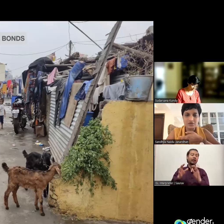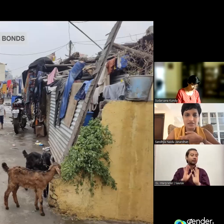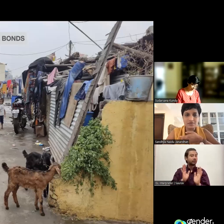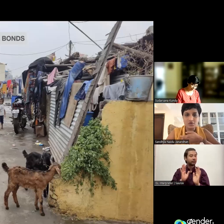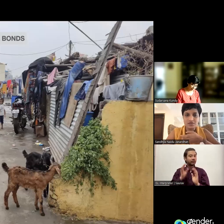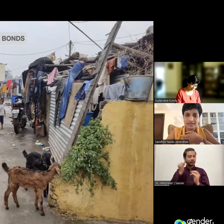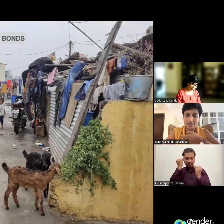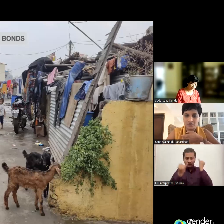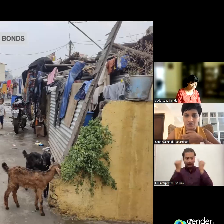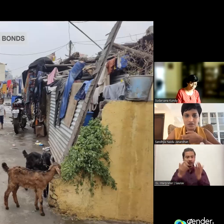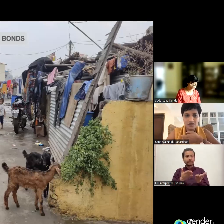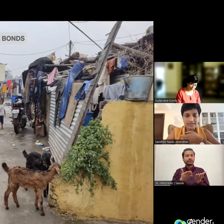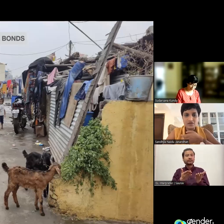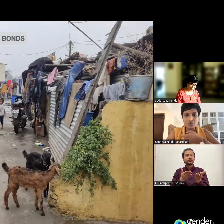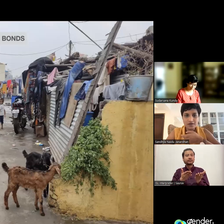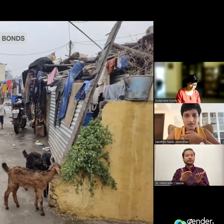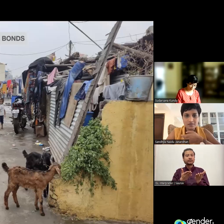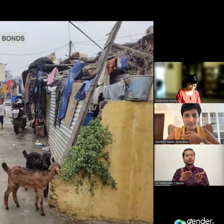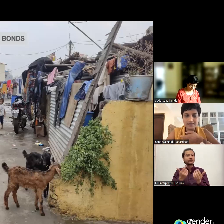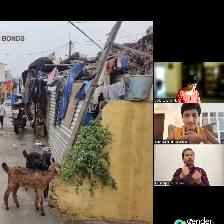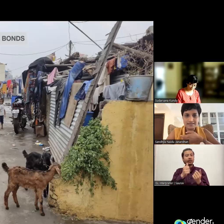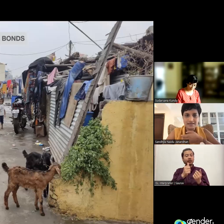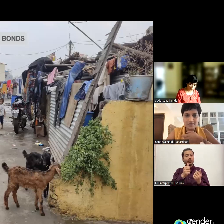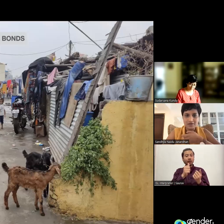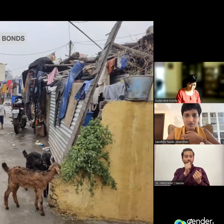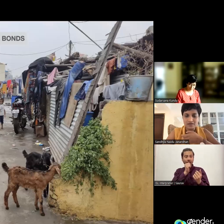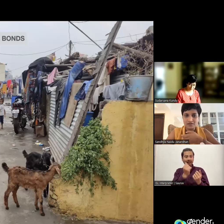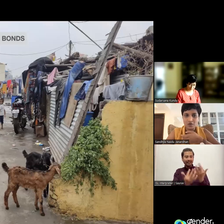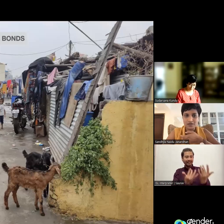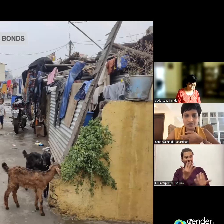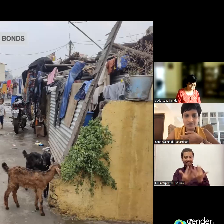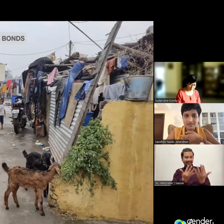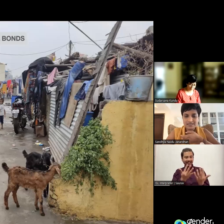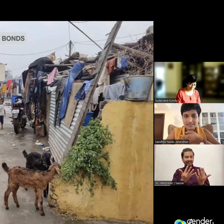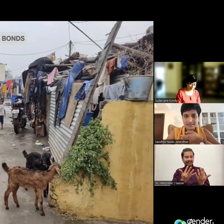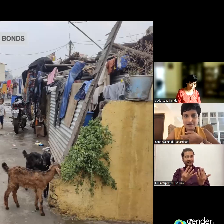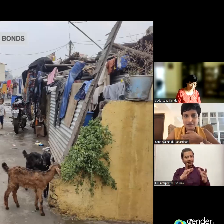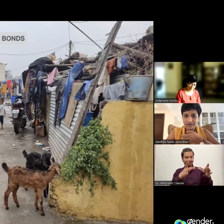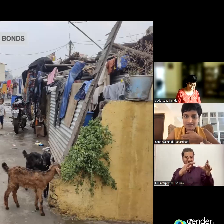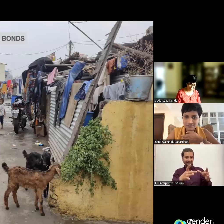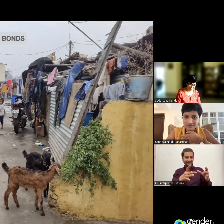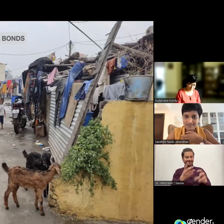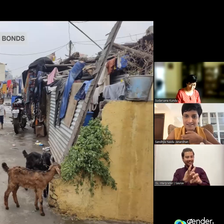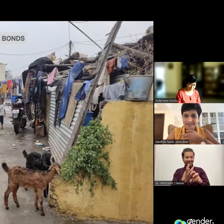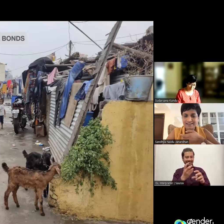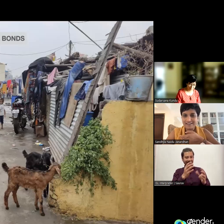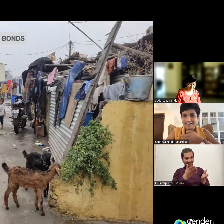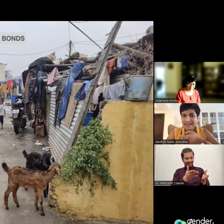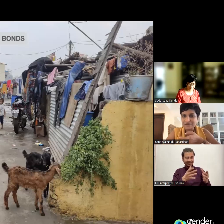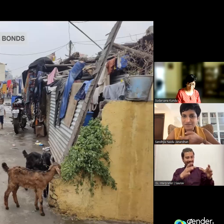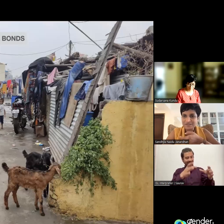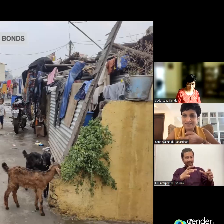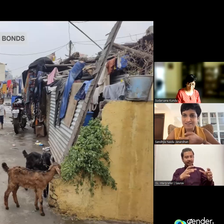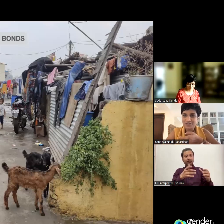has, somebody who's setting up to heat water, but then there is the neighbor with her daughter sitting there with an infant. And again, there